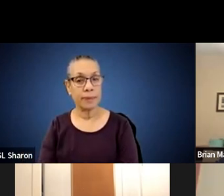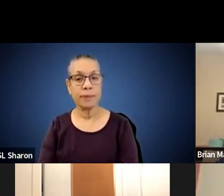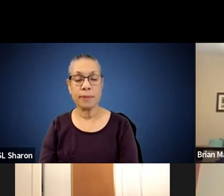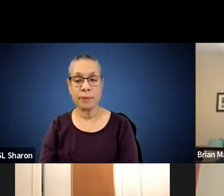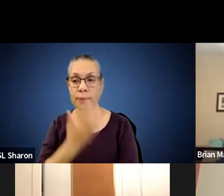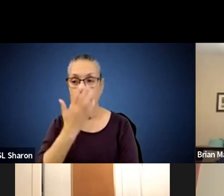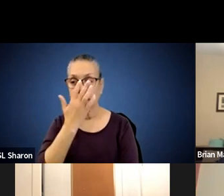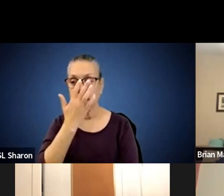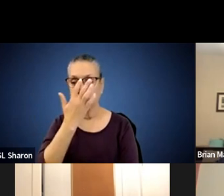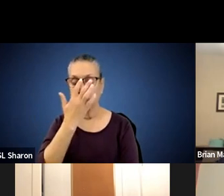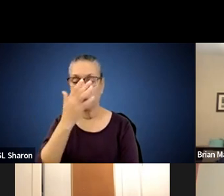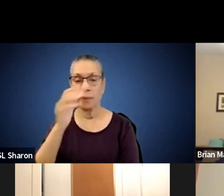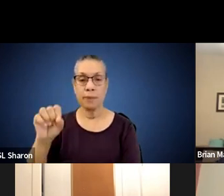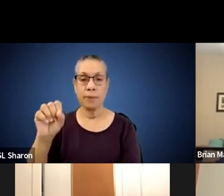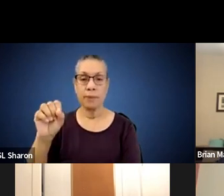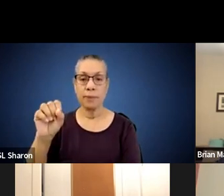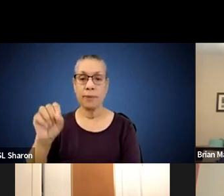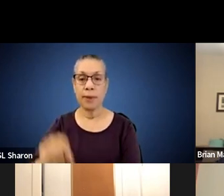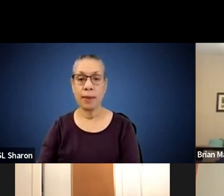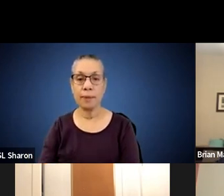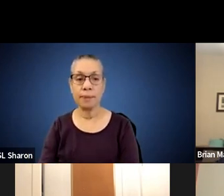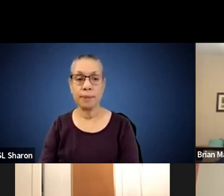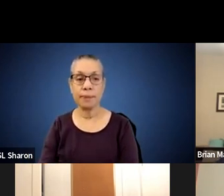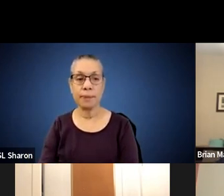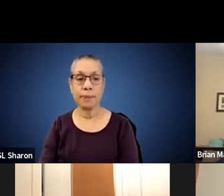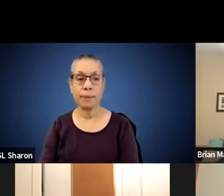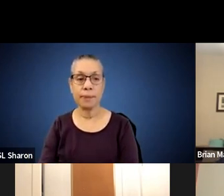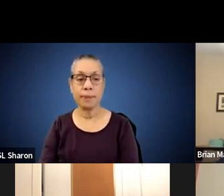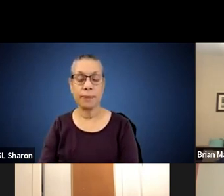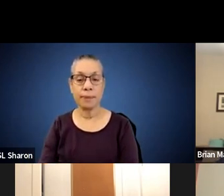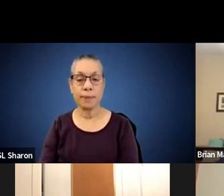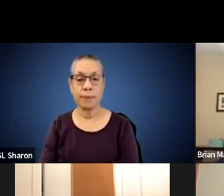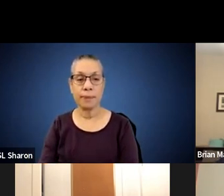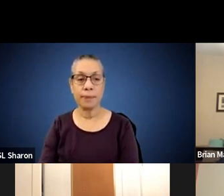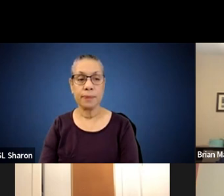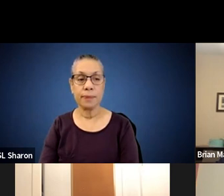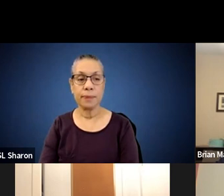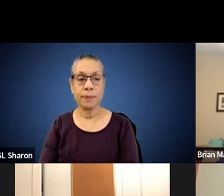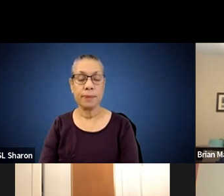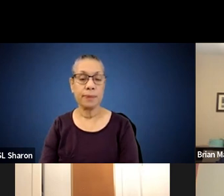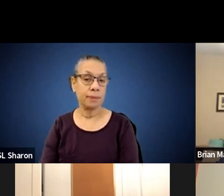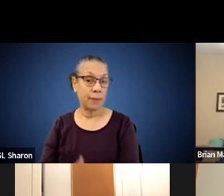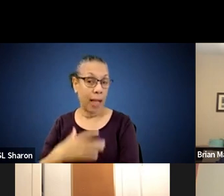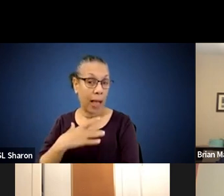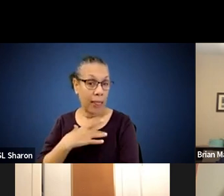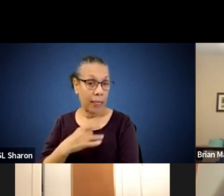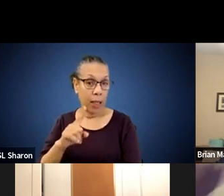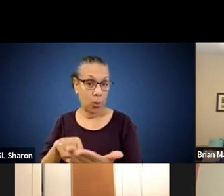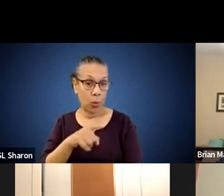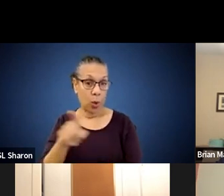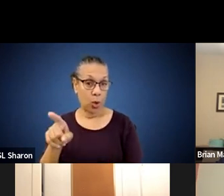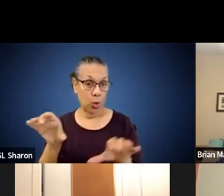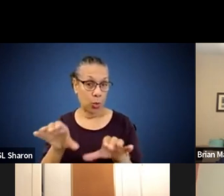um yeah so um I I like I like what you guys are doing